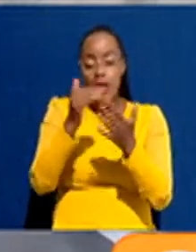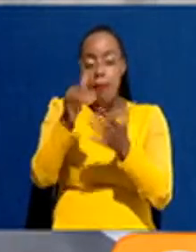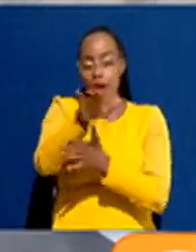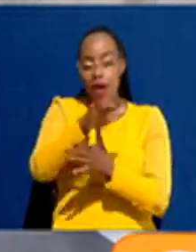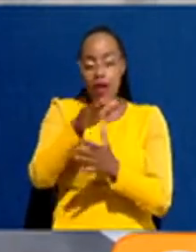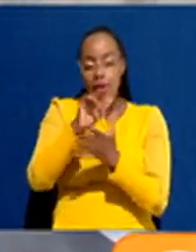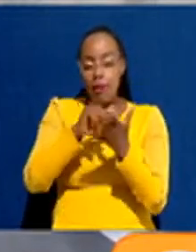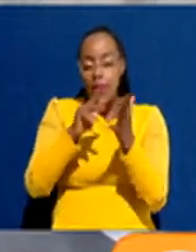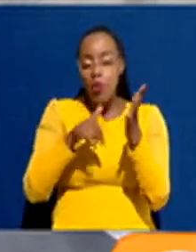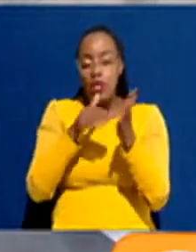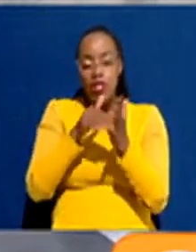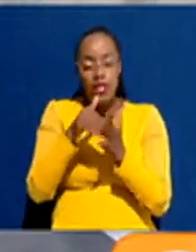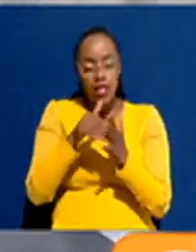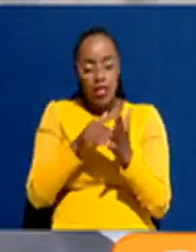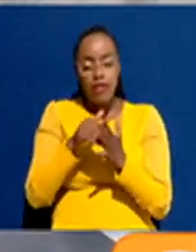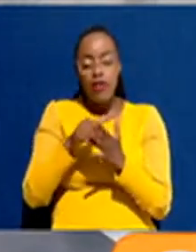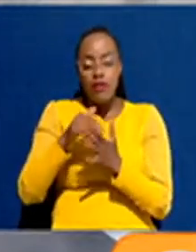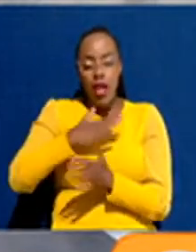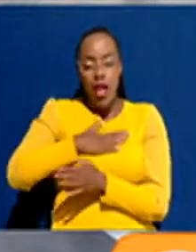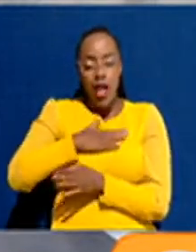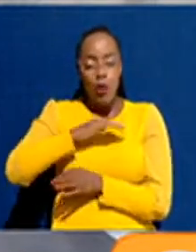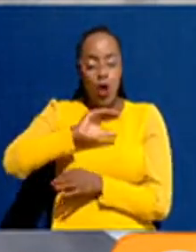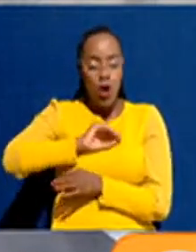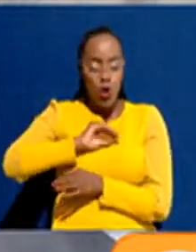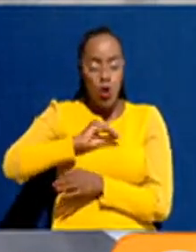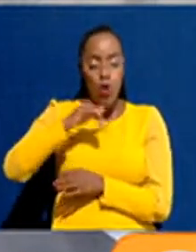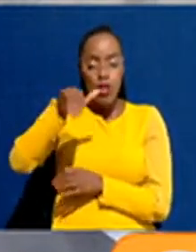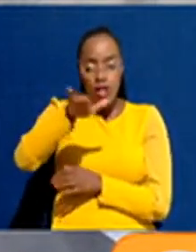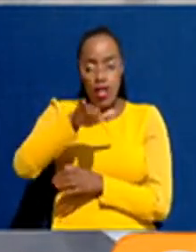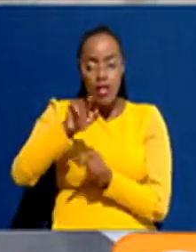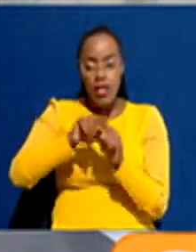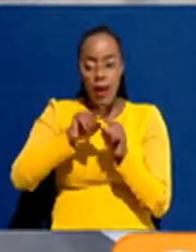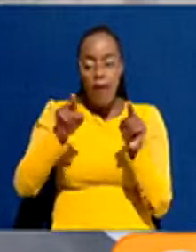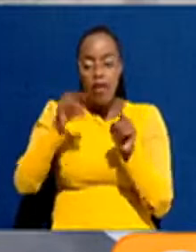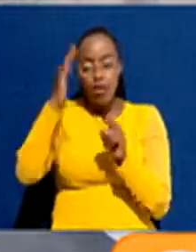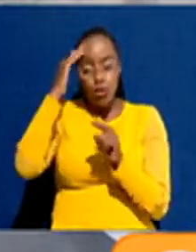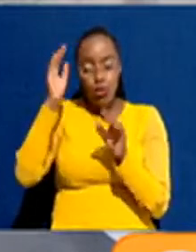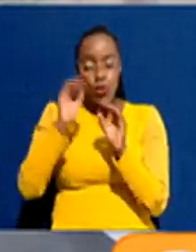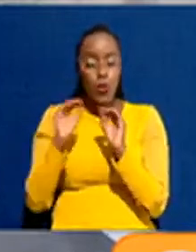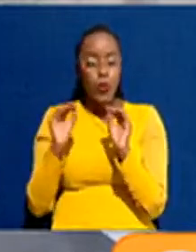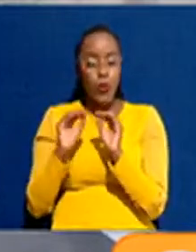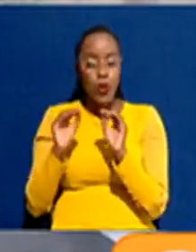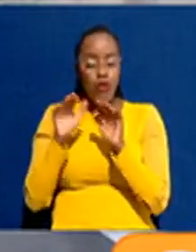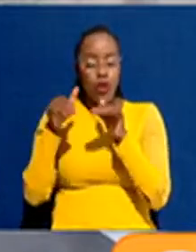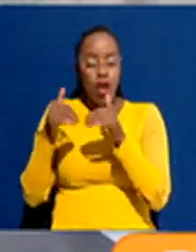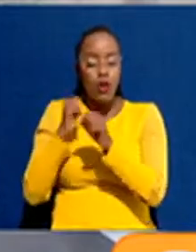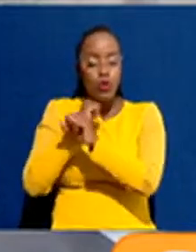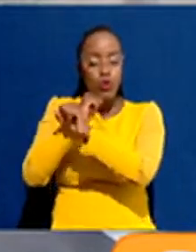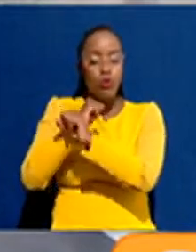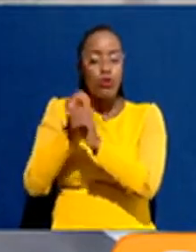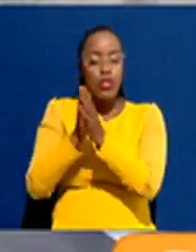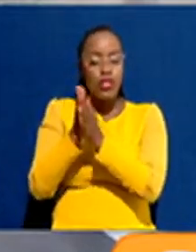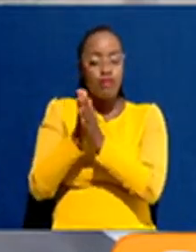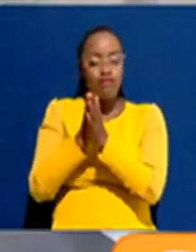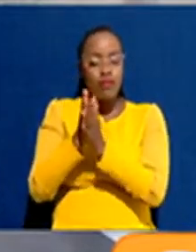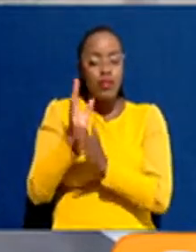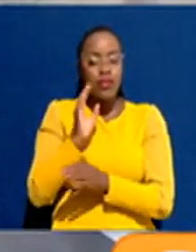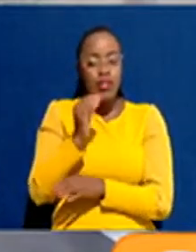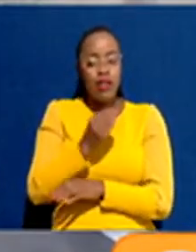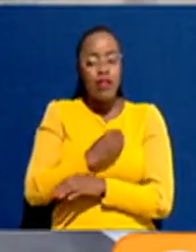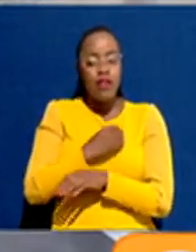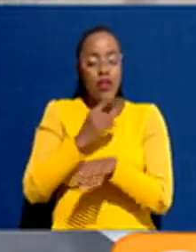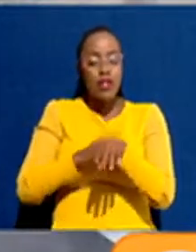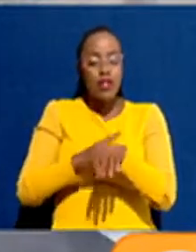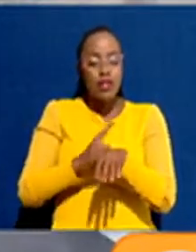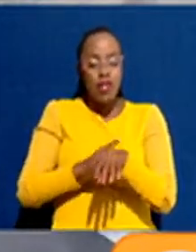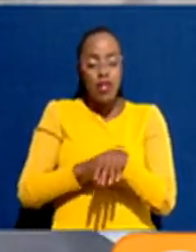the weakness is in our part, not knowing how to protect our interests by relying